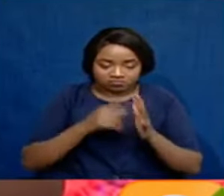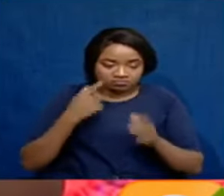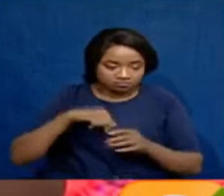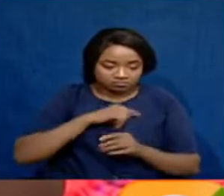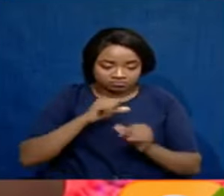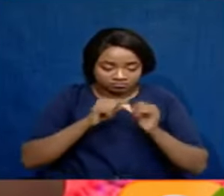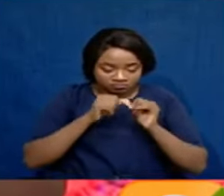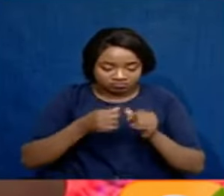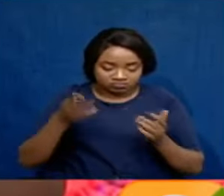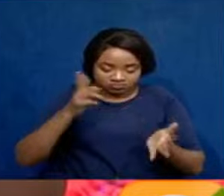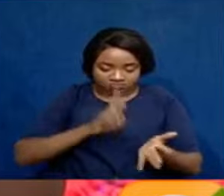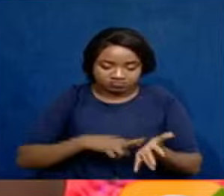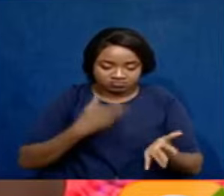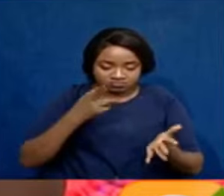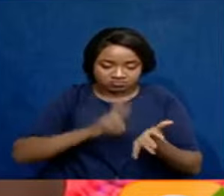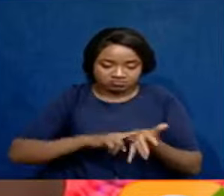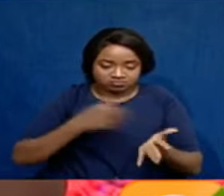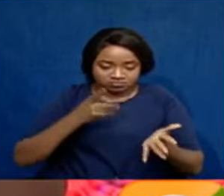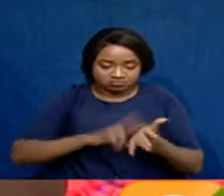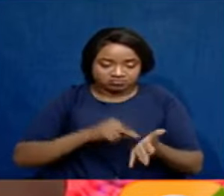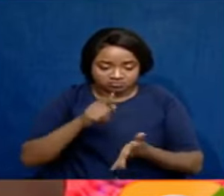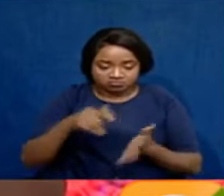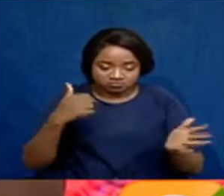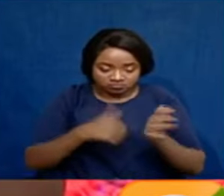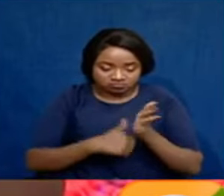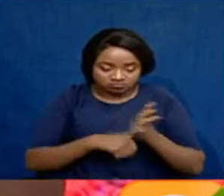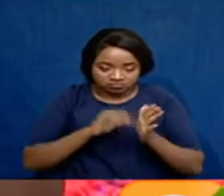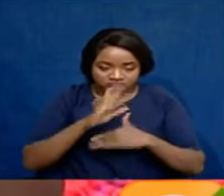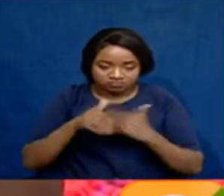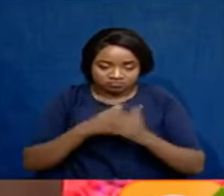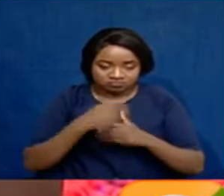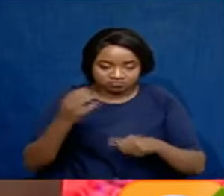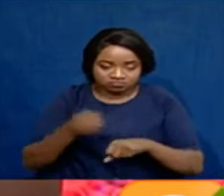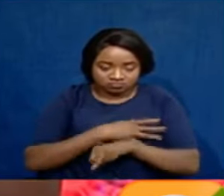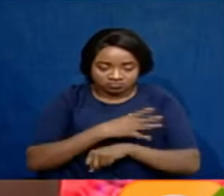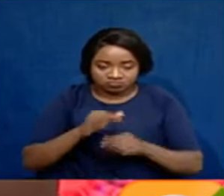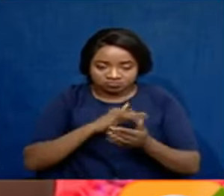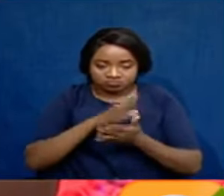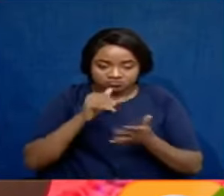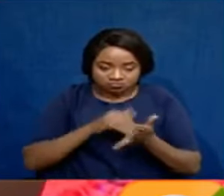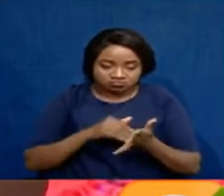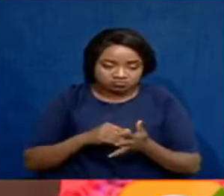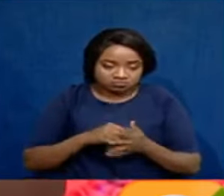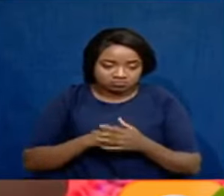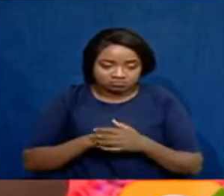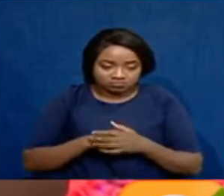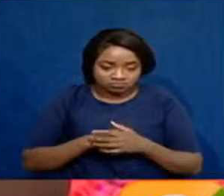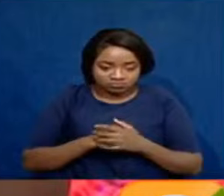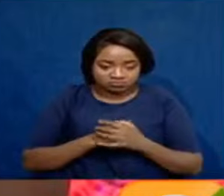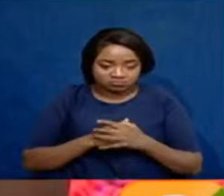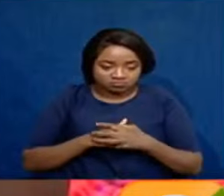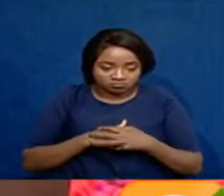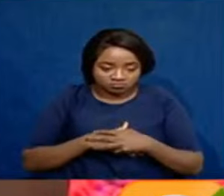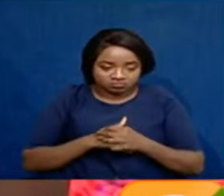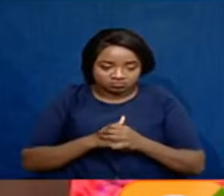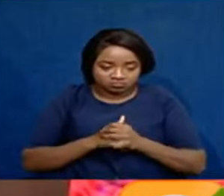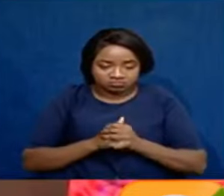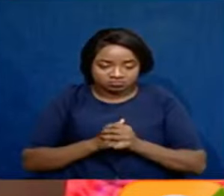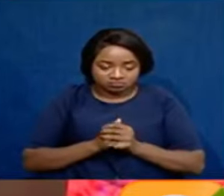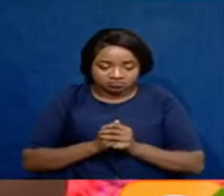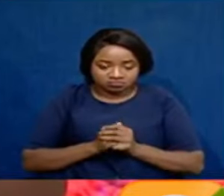through the so-called cancer centers that we are establishing. Cancer centers are not a halls for administering